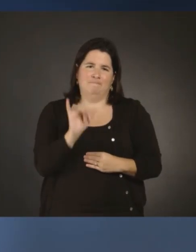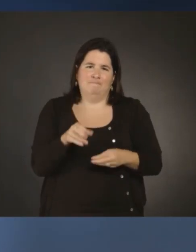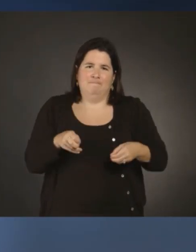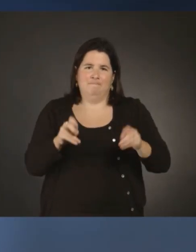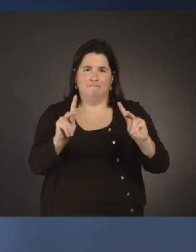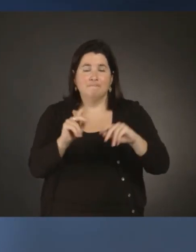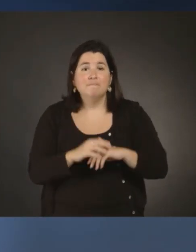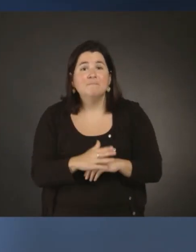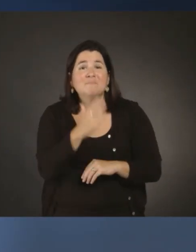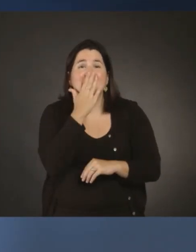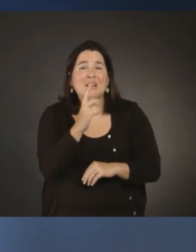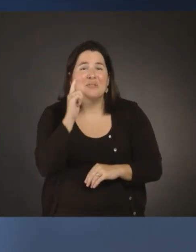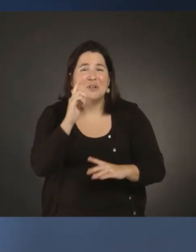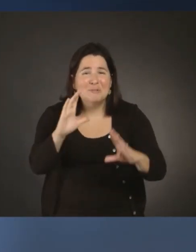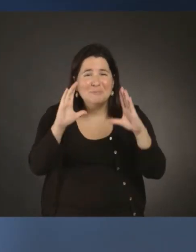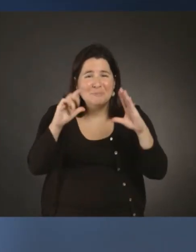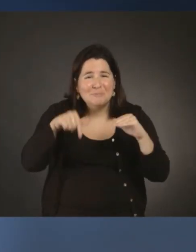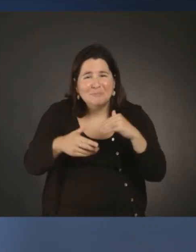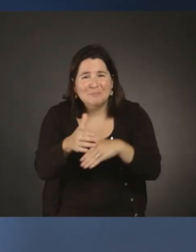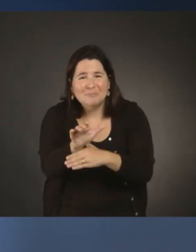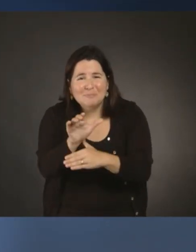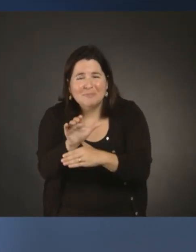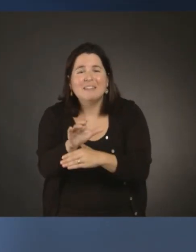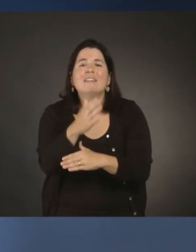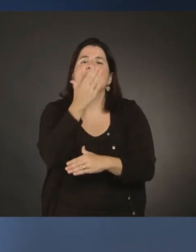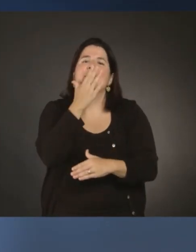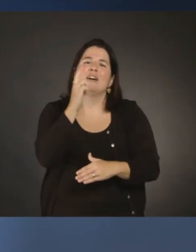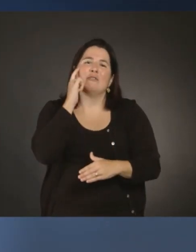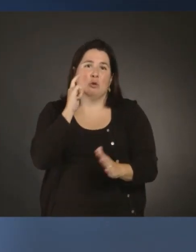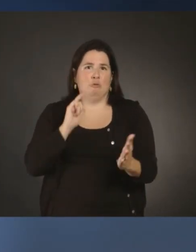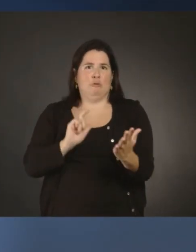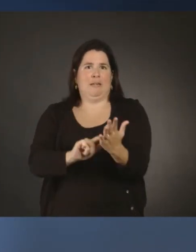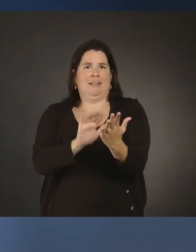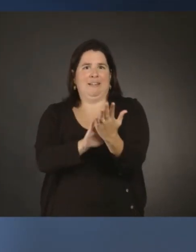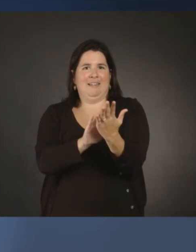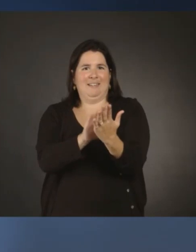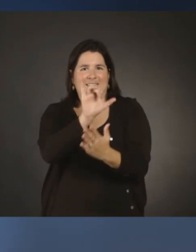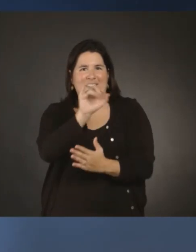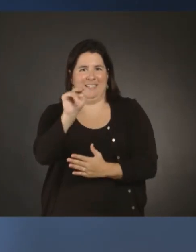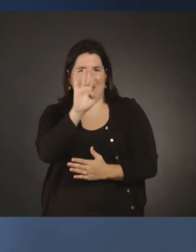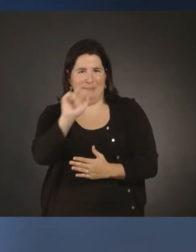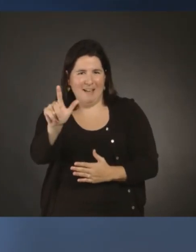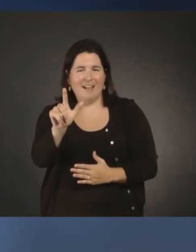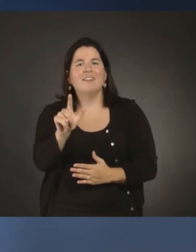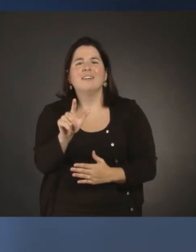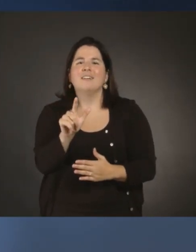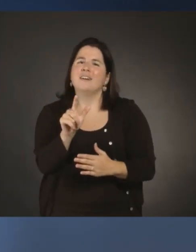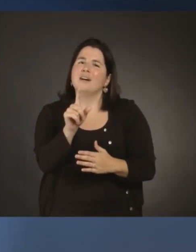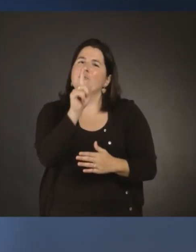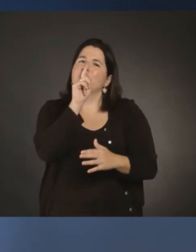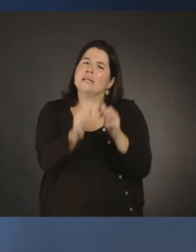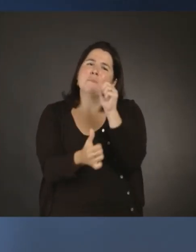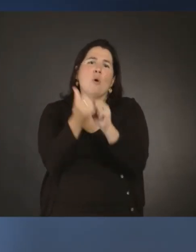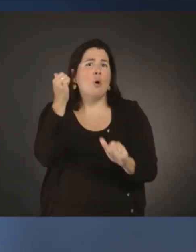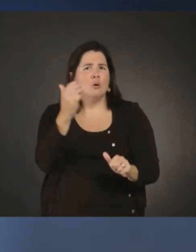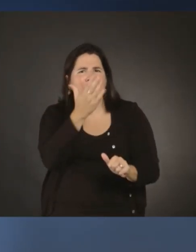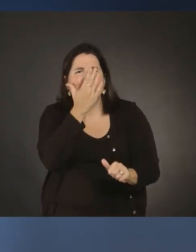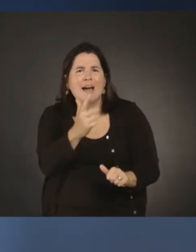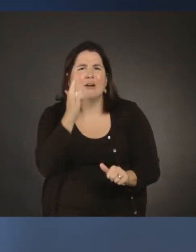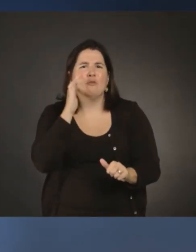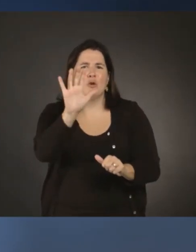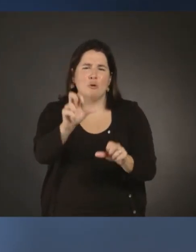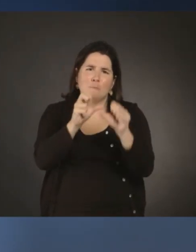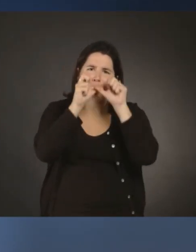you for indulging me this evening, and thank you for recognizing Cincinnati Bell. And most of all, thank you for your ongoing support of this great